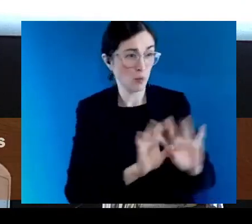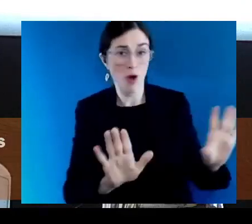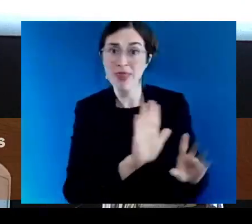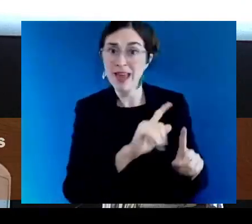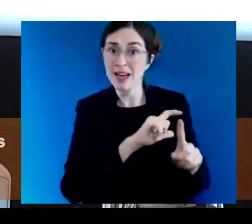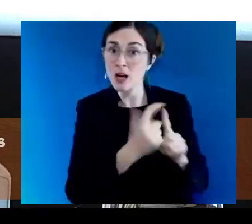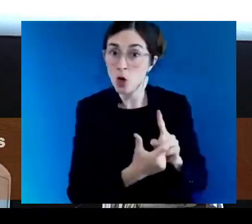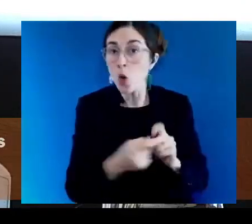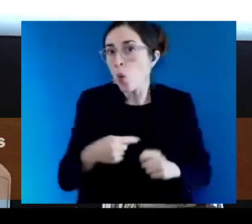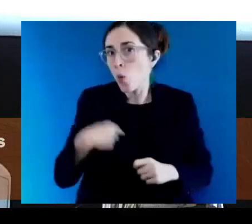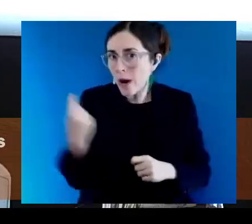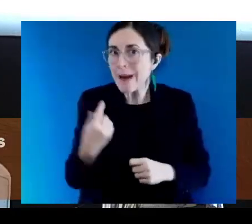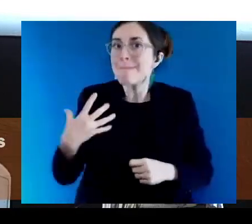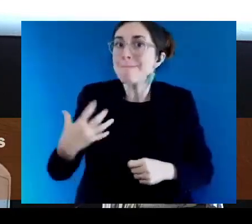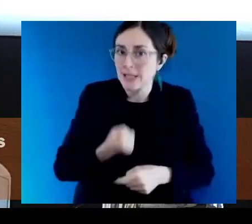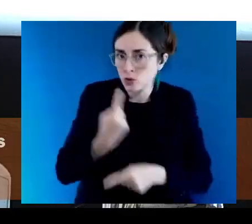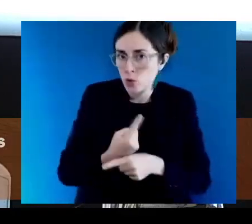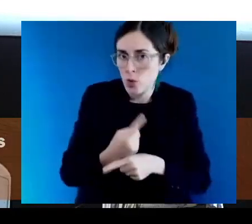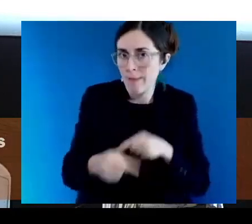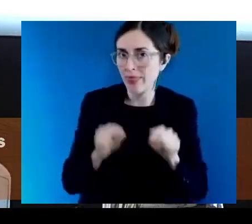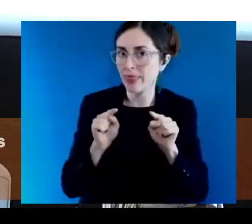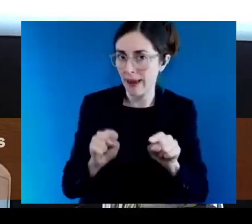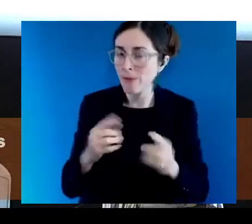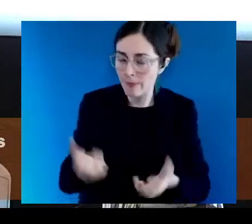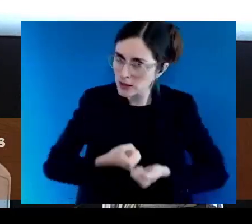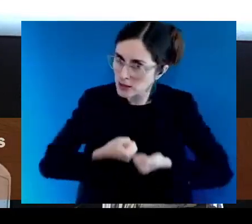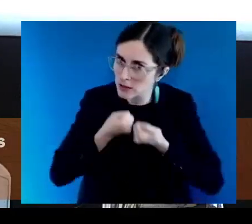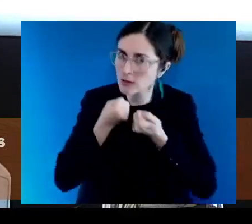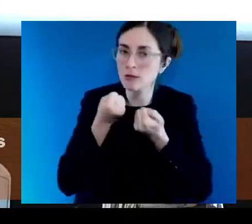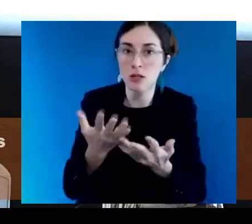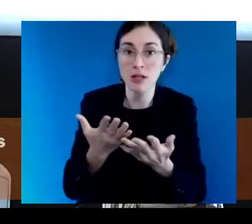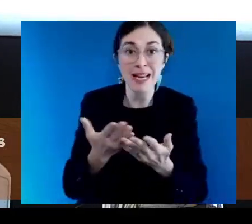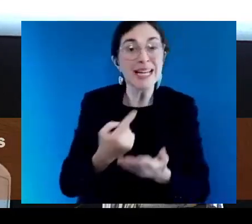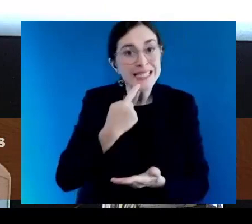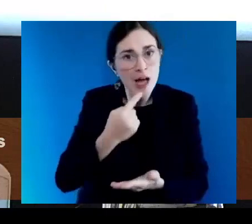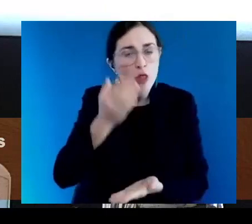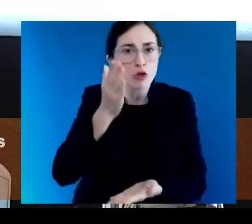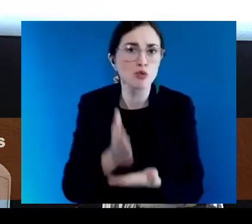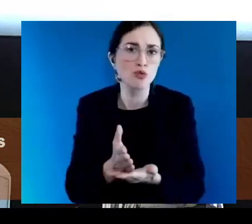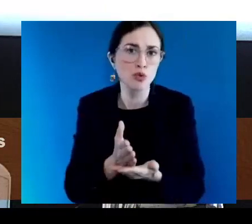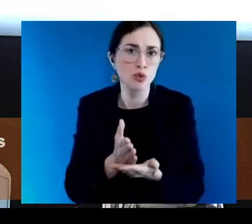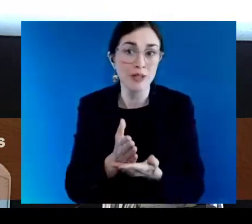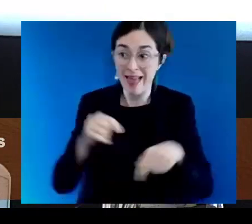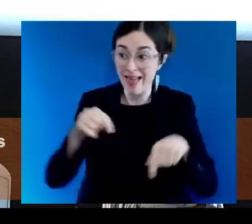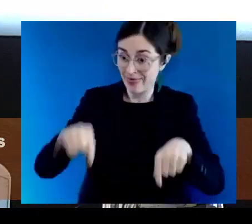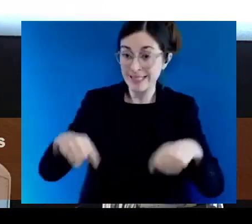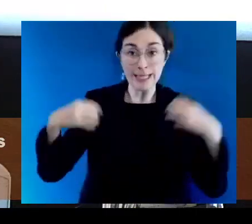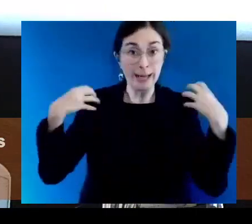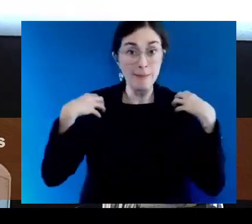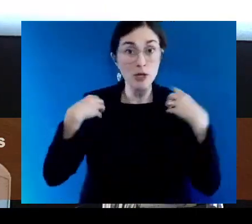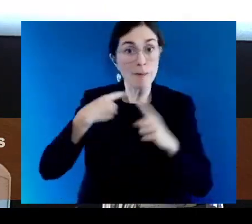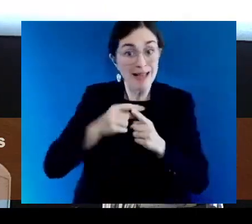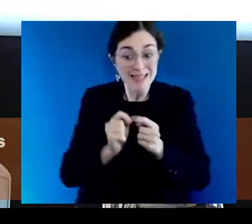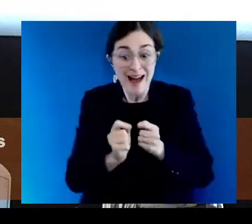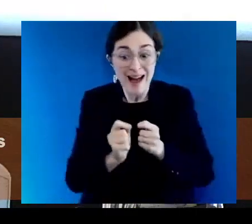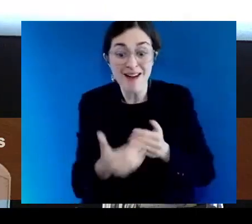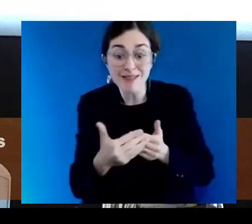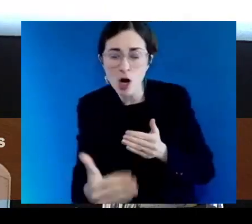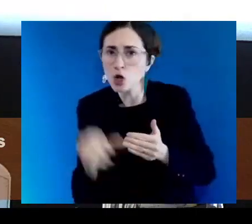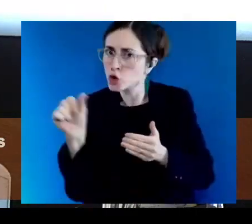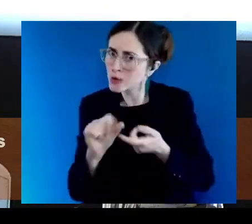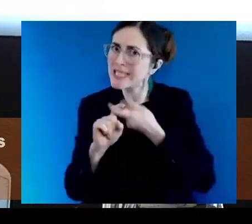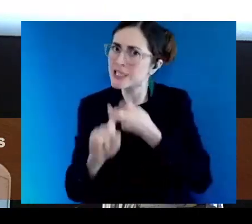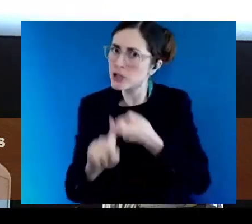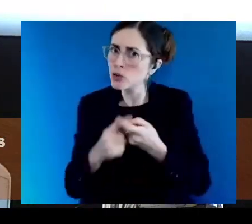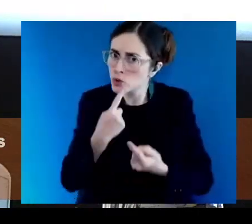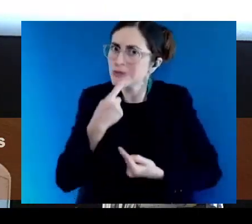must be told. And these truths should continue to be told through the work of the Commission and beyond. This history and the systems